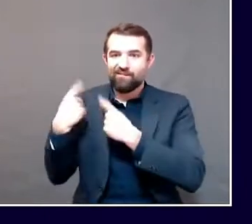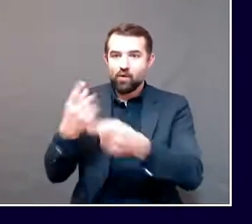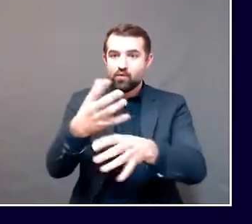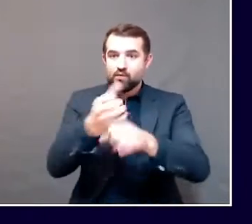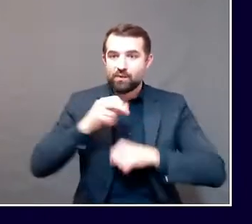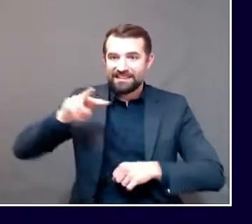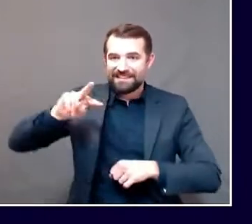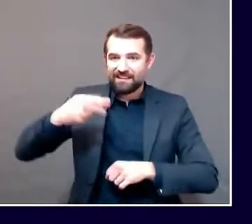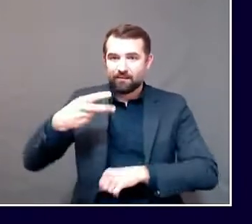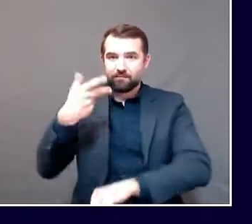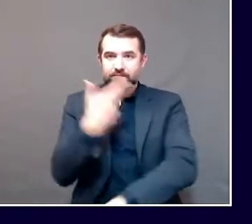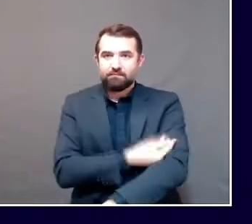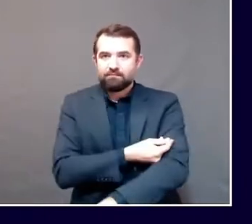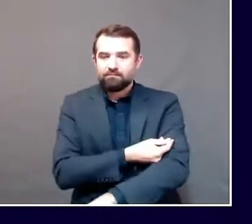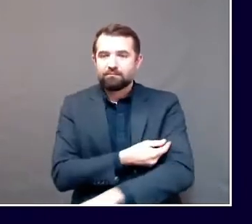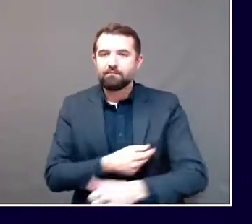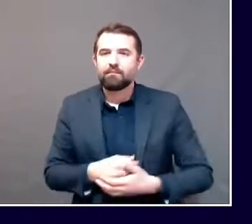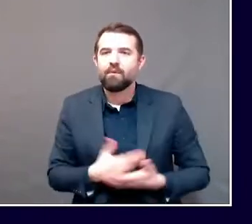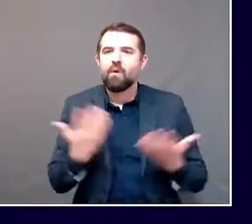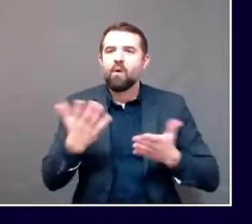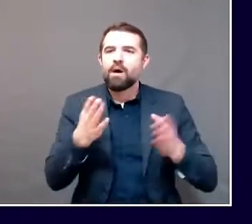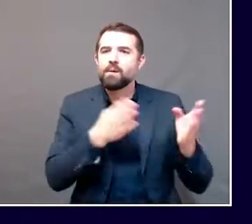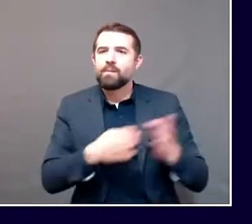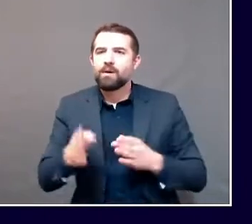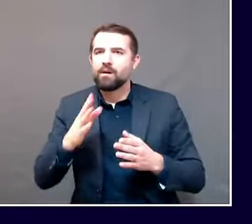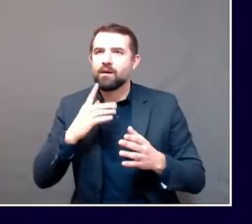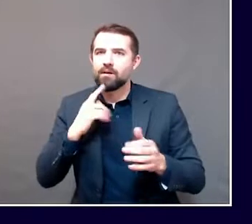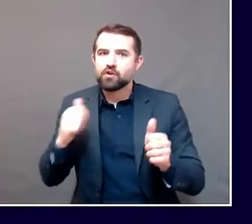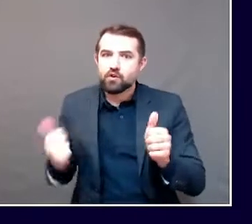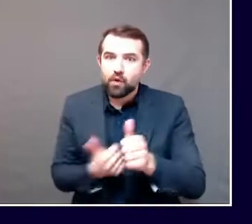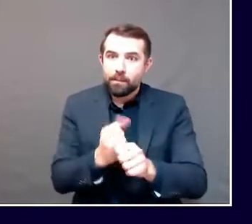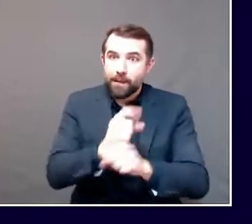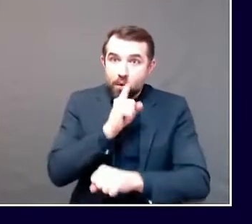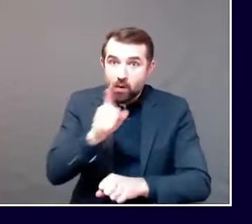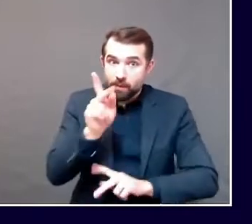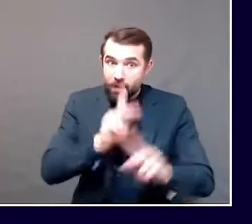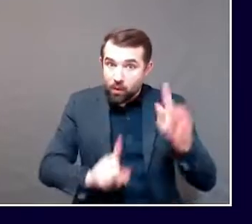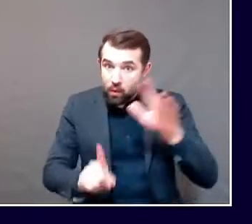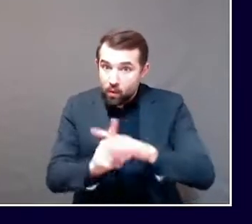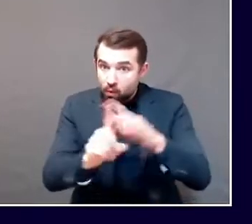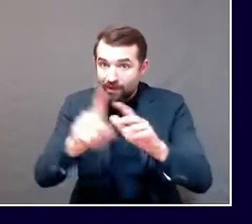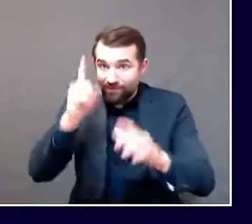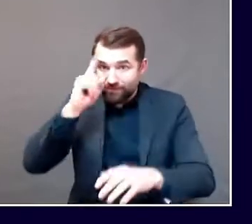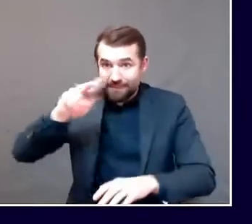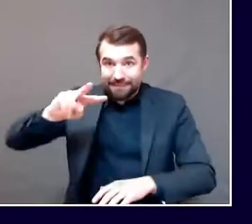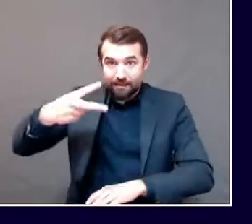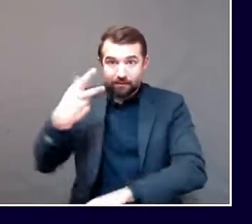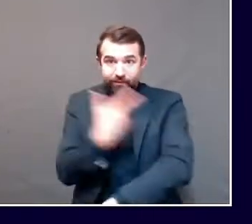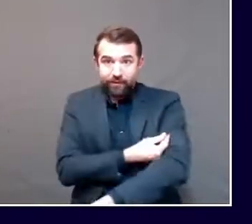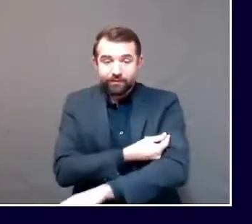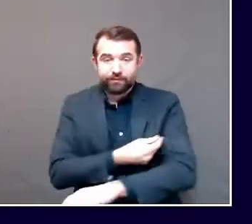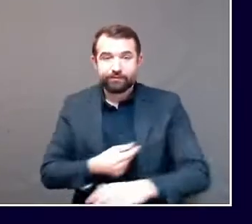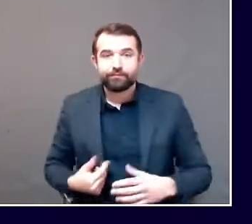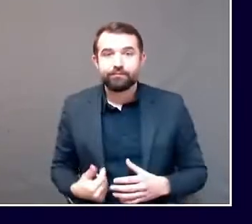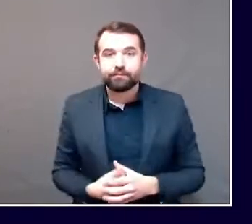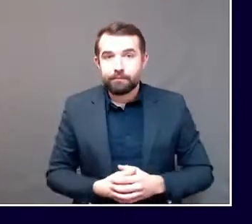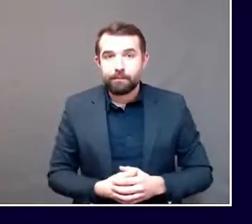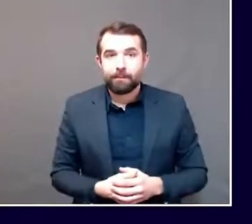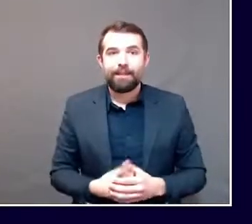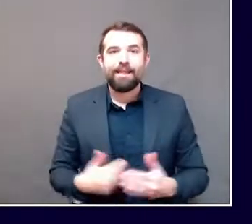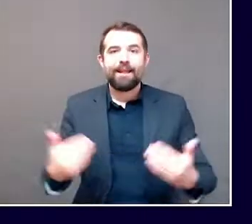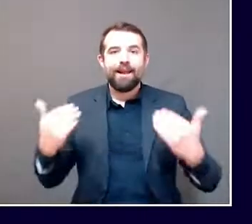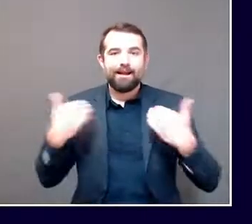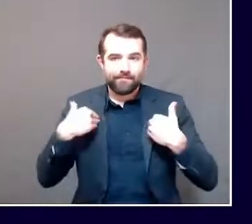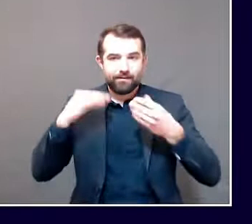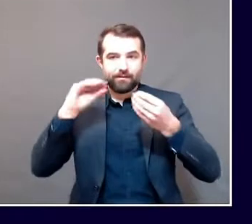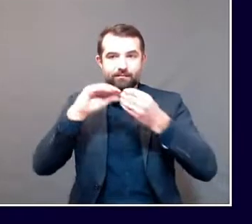doing to keep track of people and make sure that they're showing up for appointments and all that? Sure. So Jessica, we do have numbers, but let me